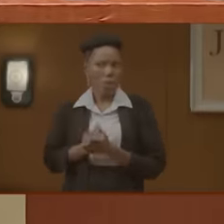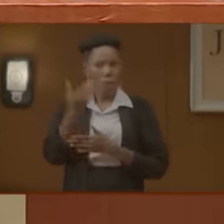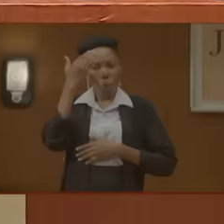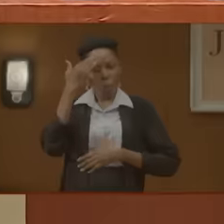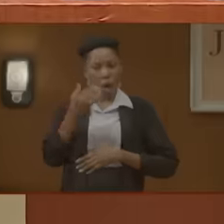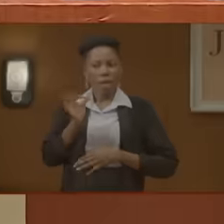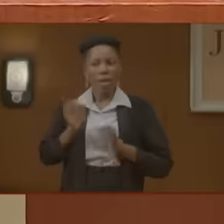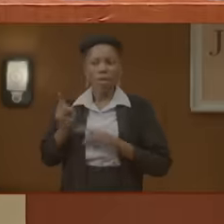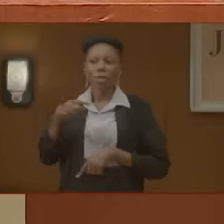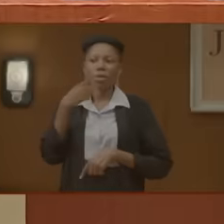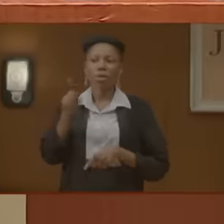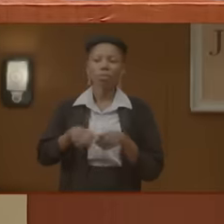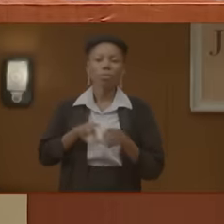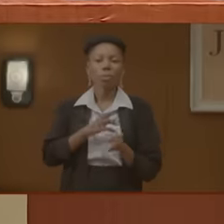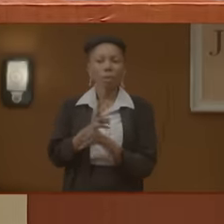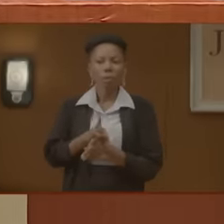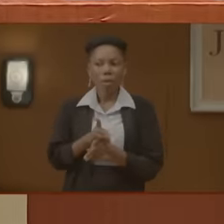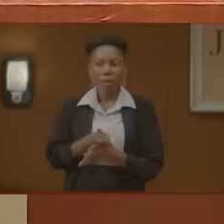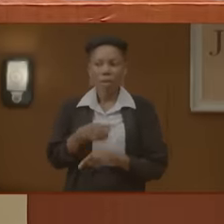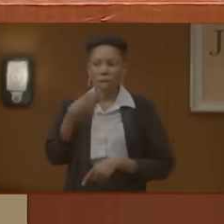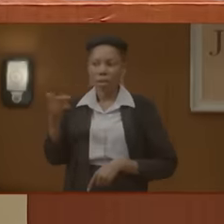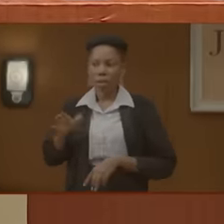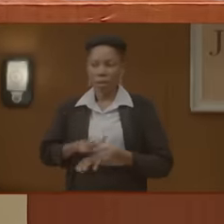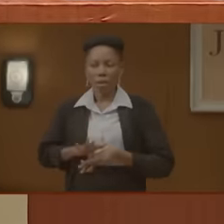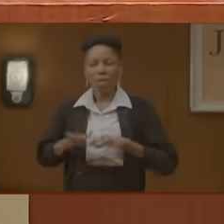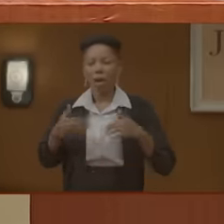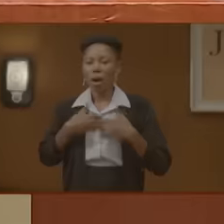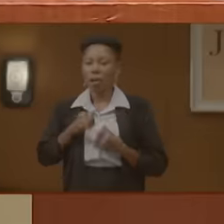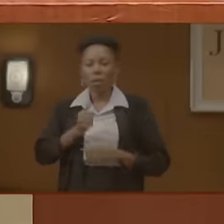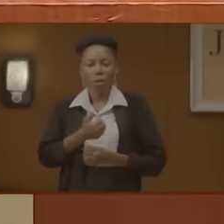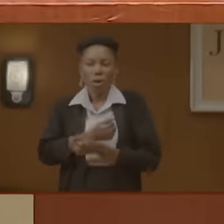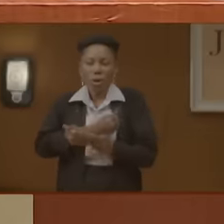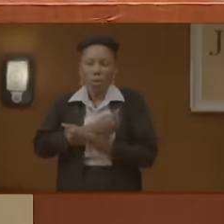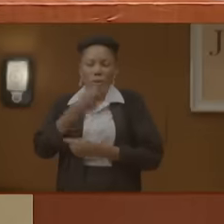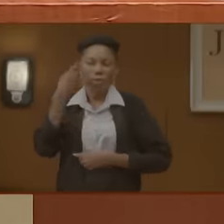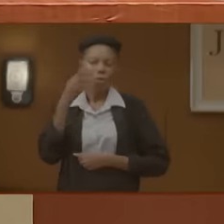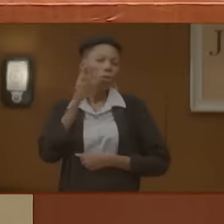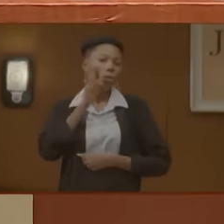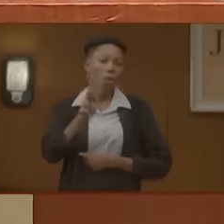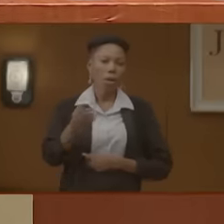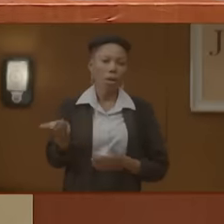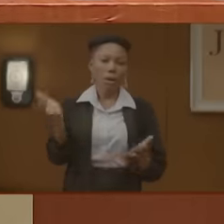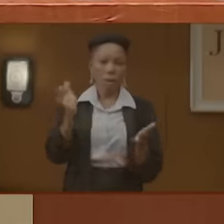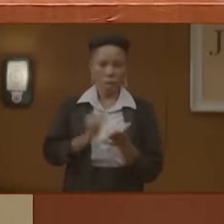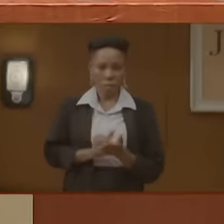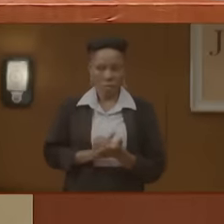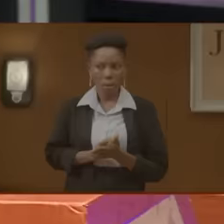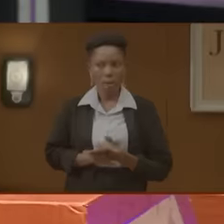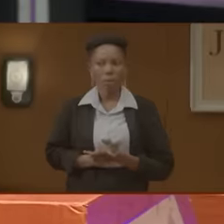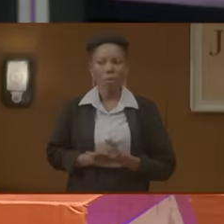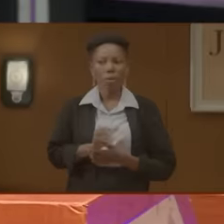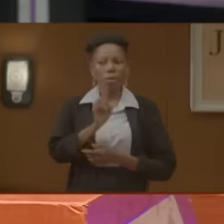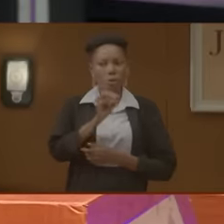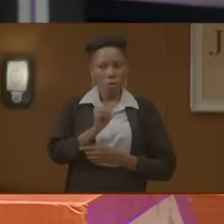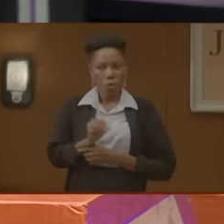be cautioned, he said no, that he doesn't have any atom of love for me again, that we should part our ways. They will not ask